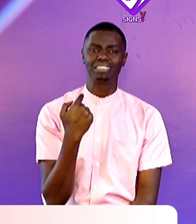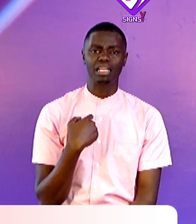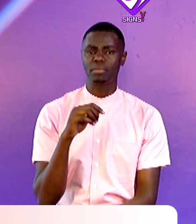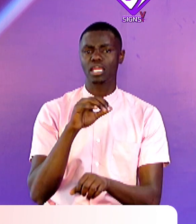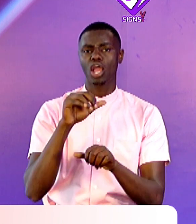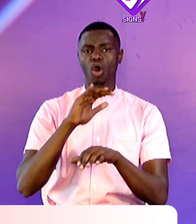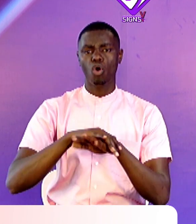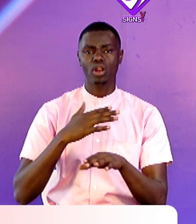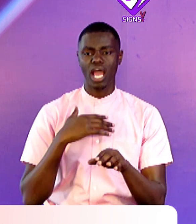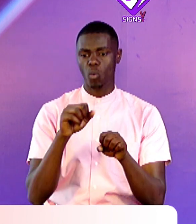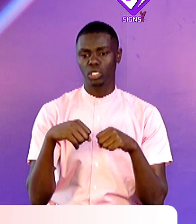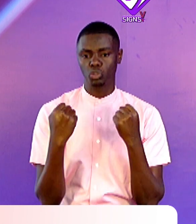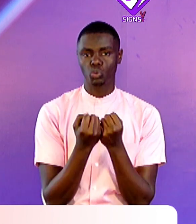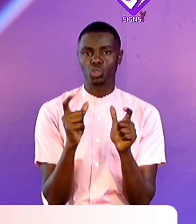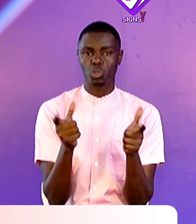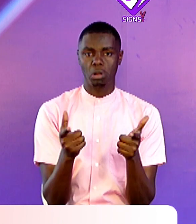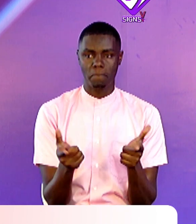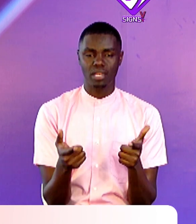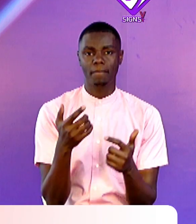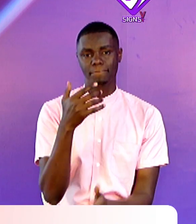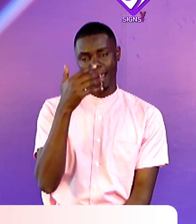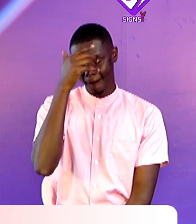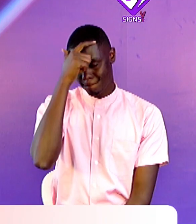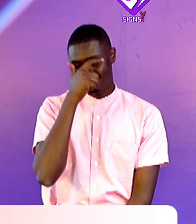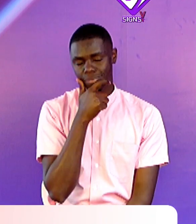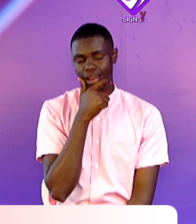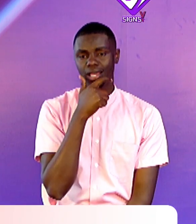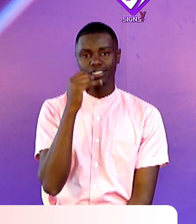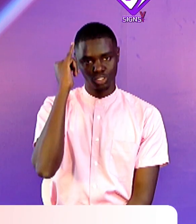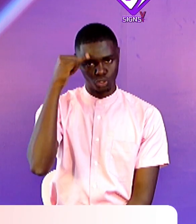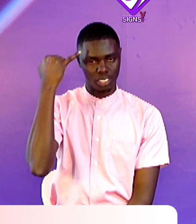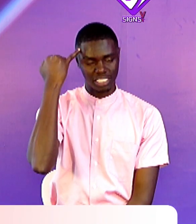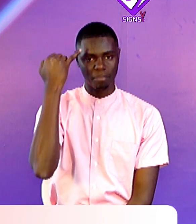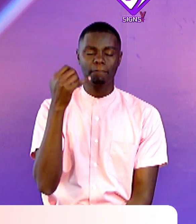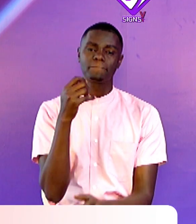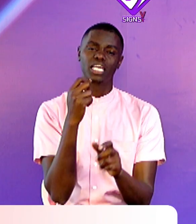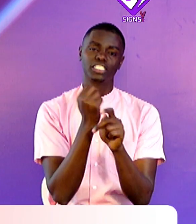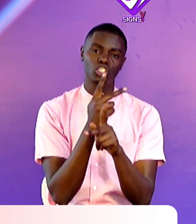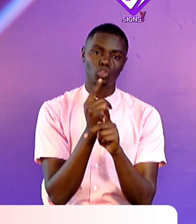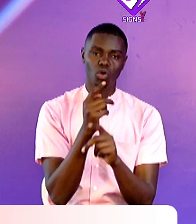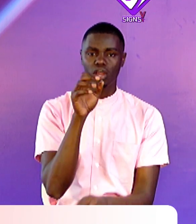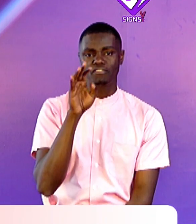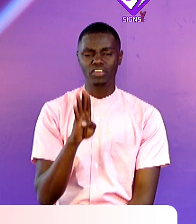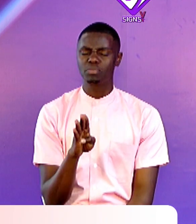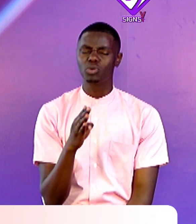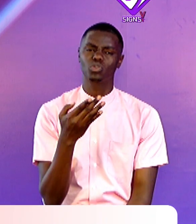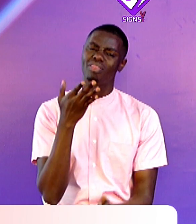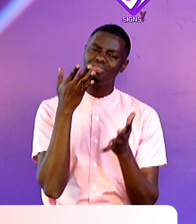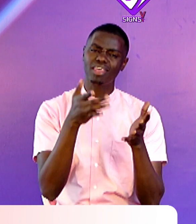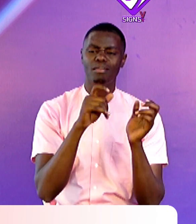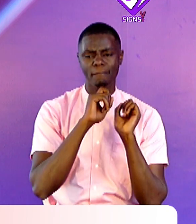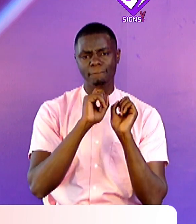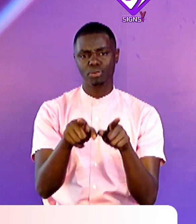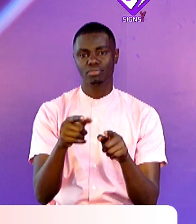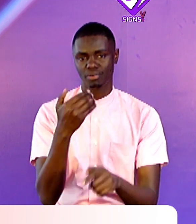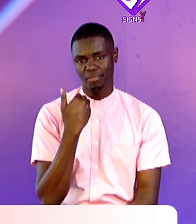social media platforms. Blind Jonas Simba, Facebook and TikTok. Just go there, drop me some word there. Maureen,